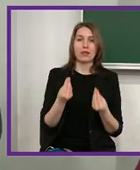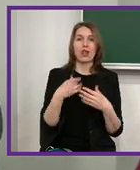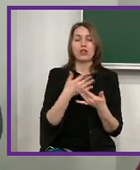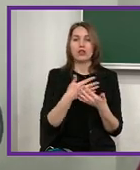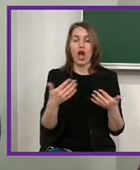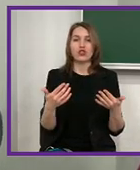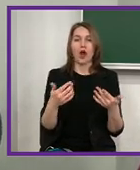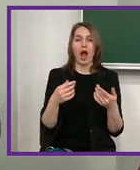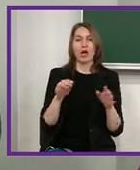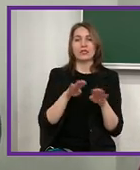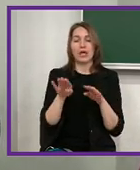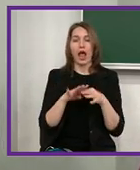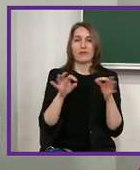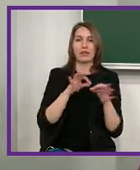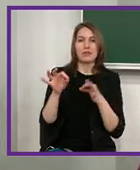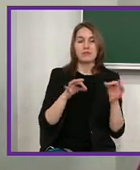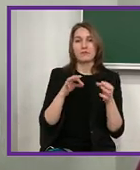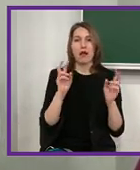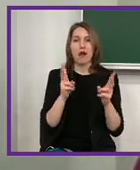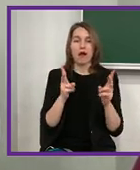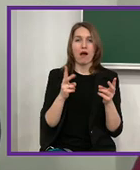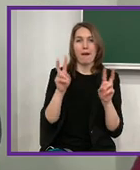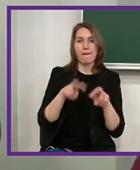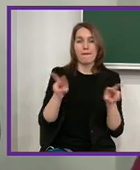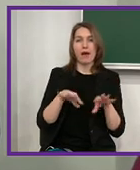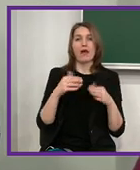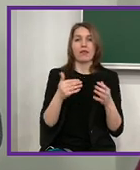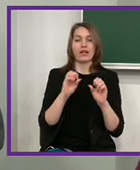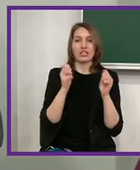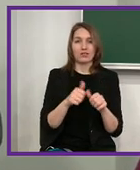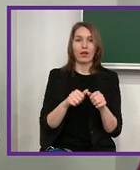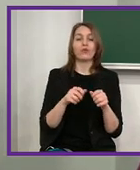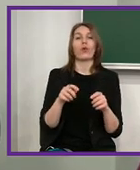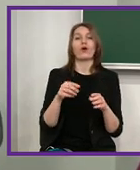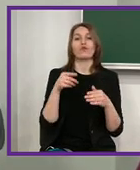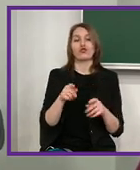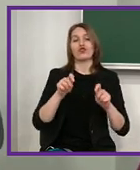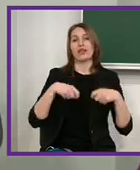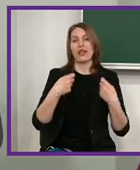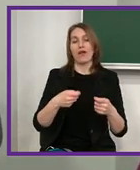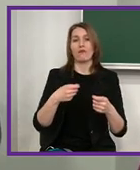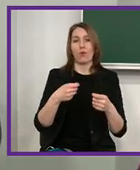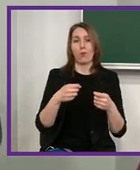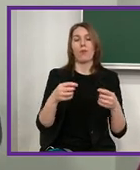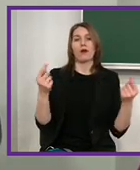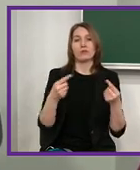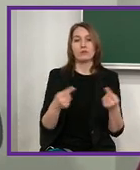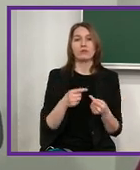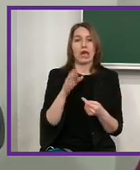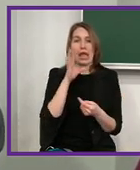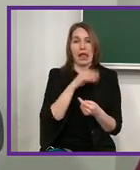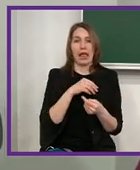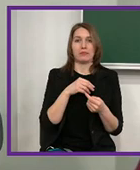risks. They were small, but they were defined and achievable and could be measured periodically over time.